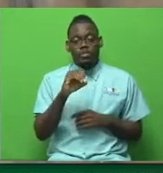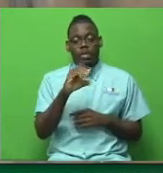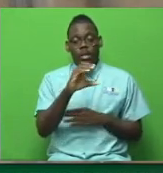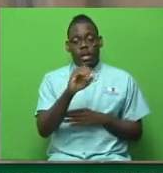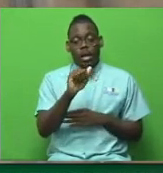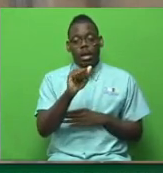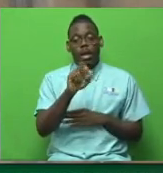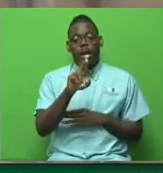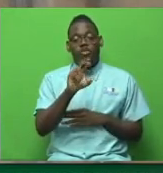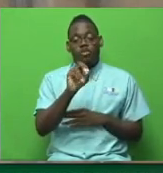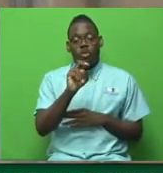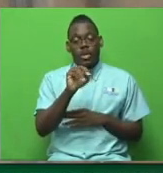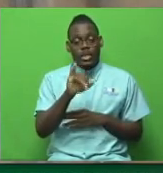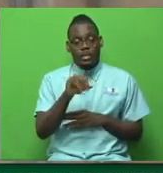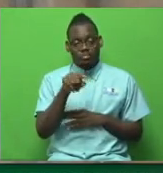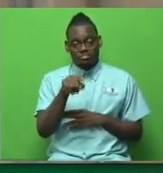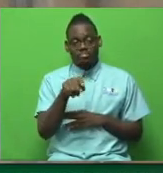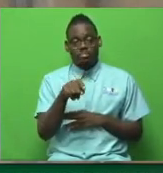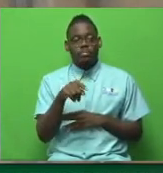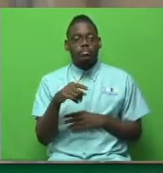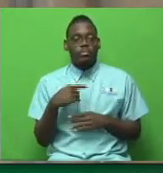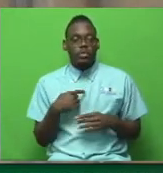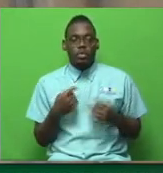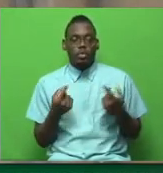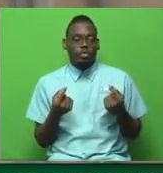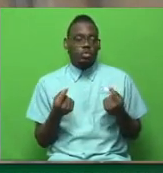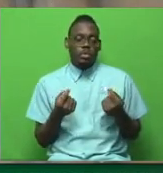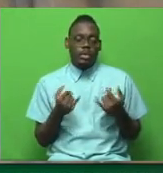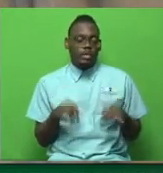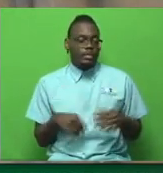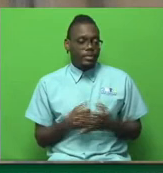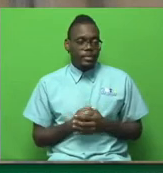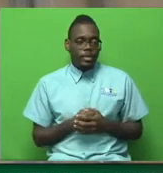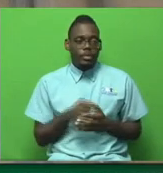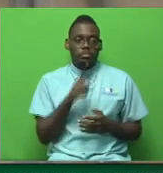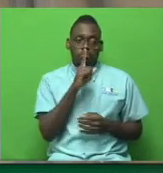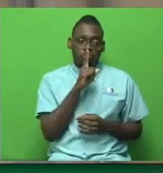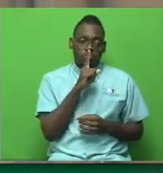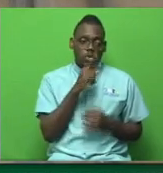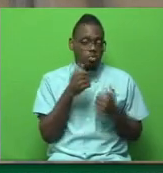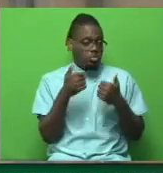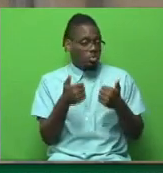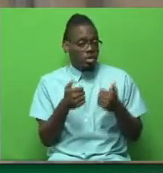go there at least he did not cross that line